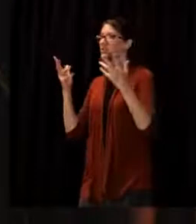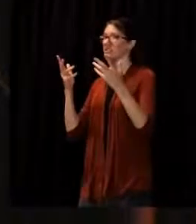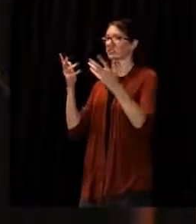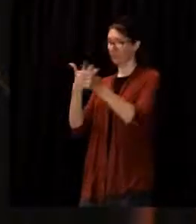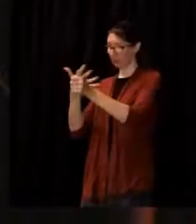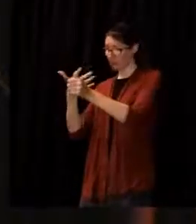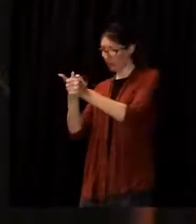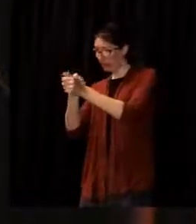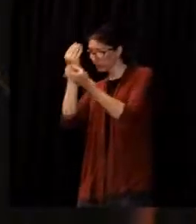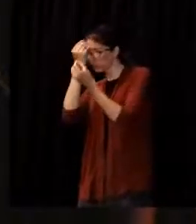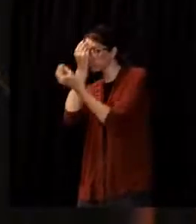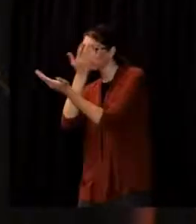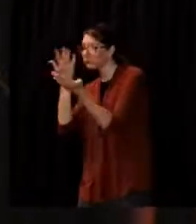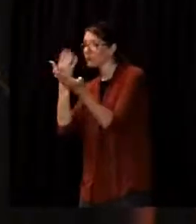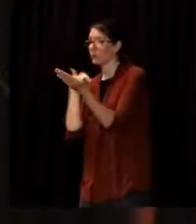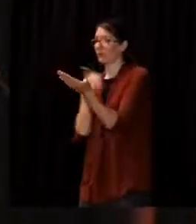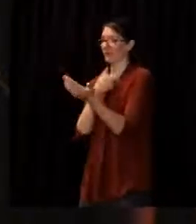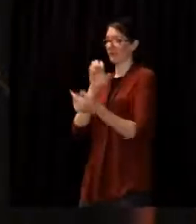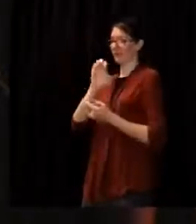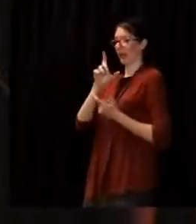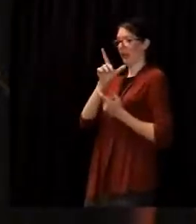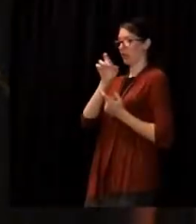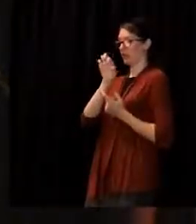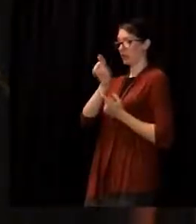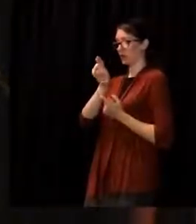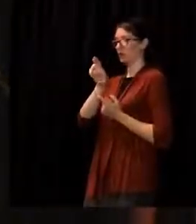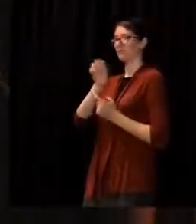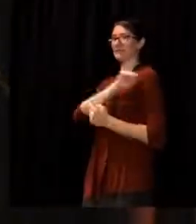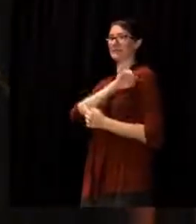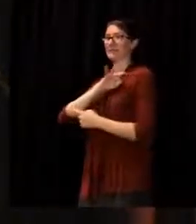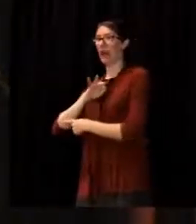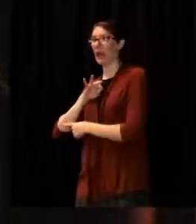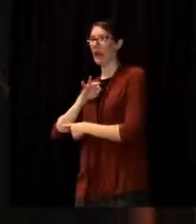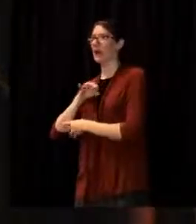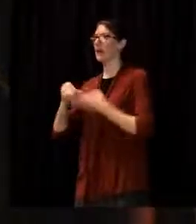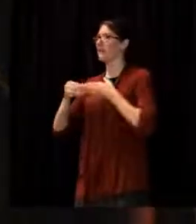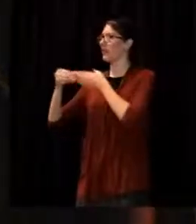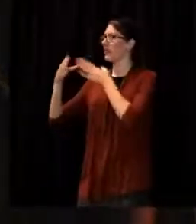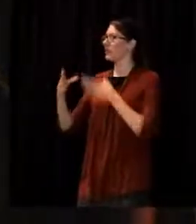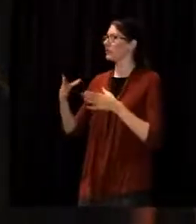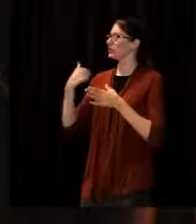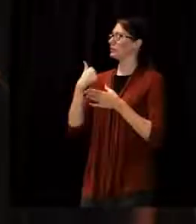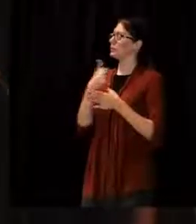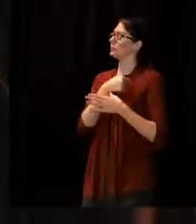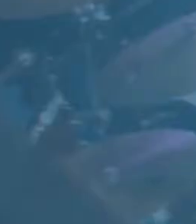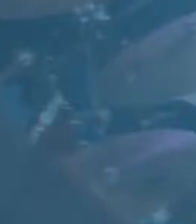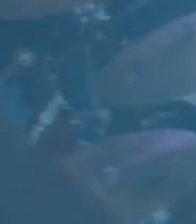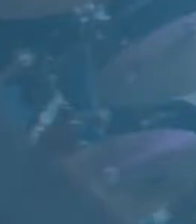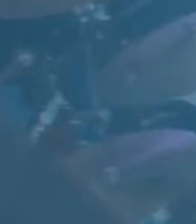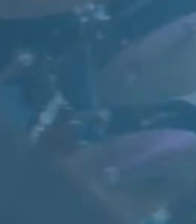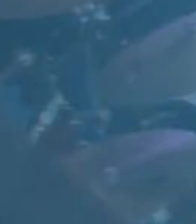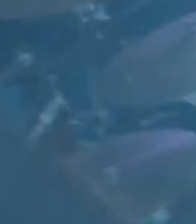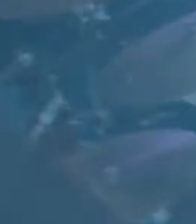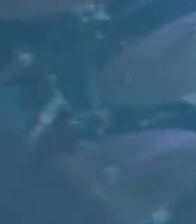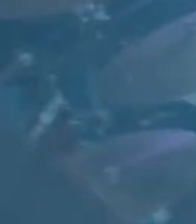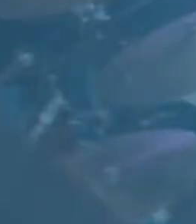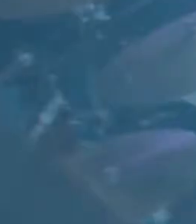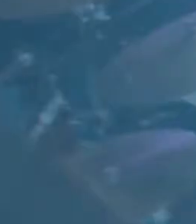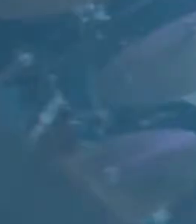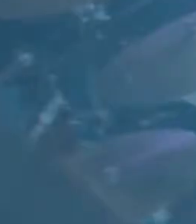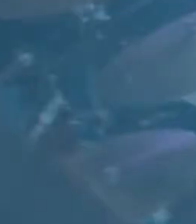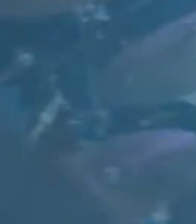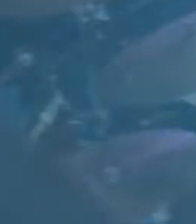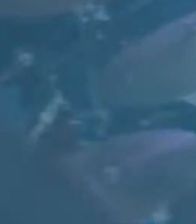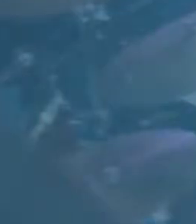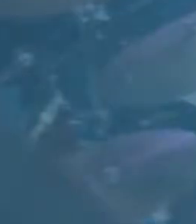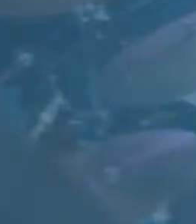date on where we as the elders, the staff, and leaders have determined this would be God's direction for us. And